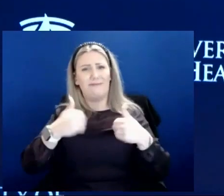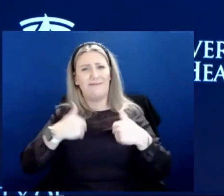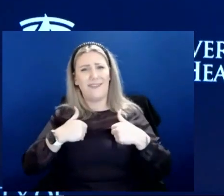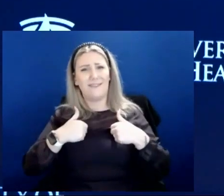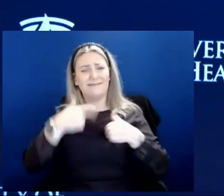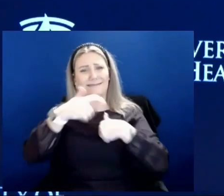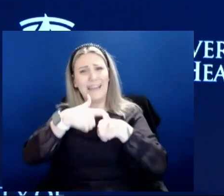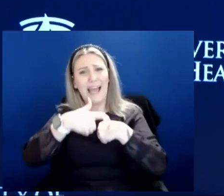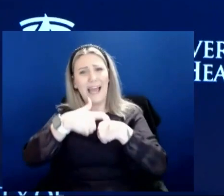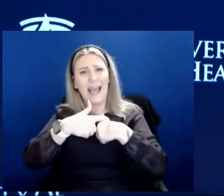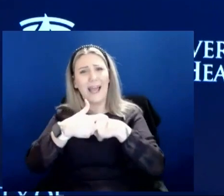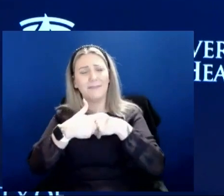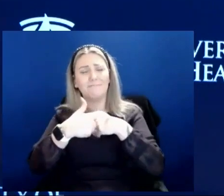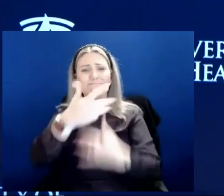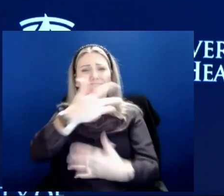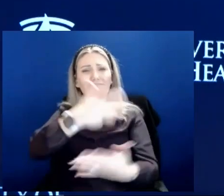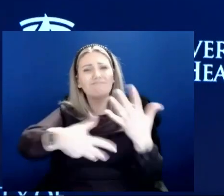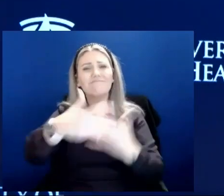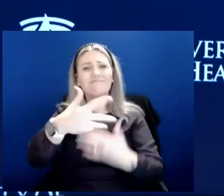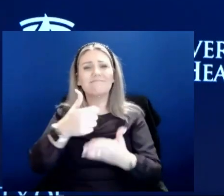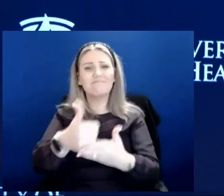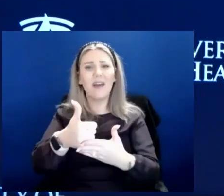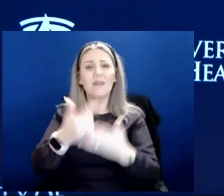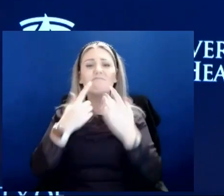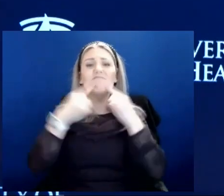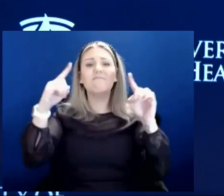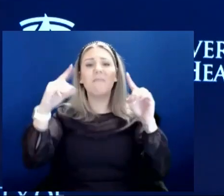achieve that balance in their lives.